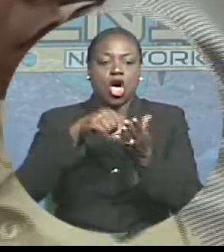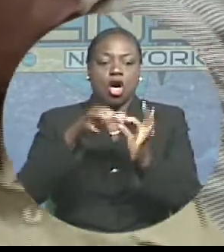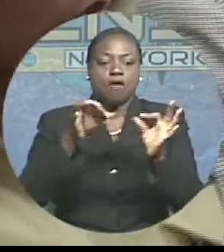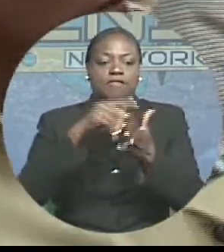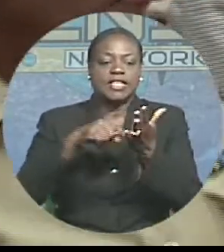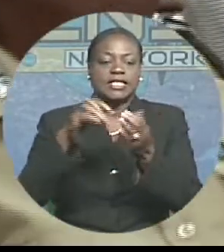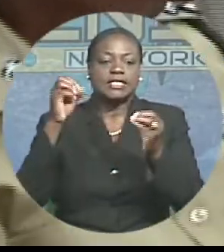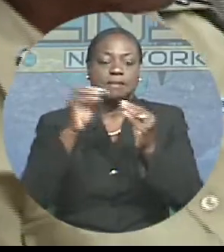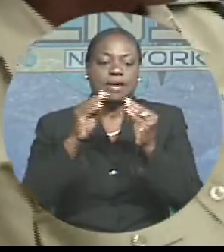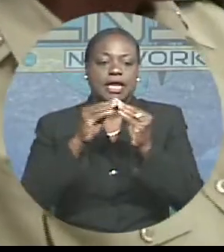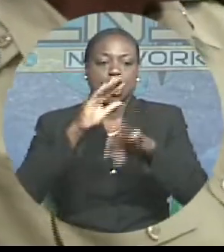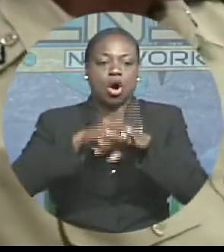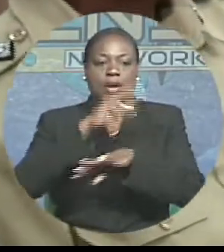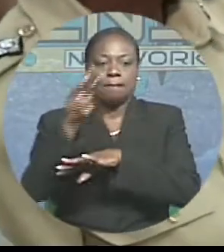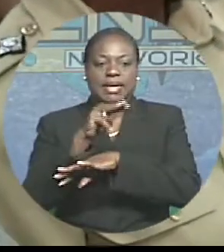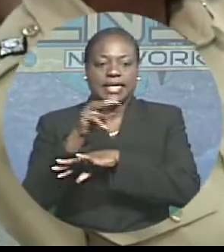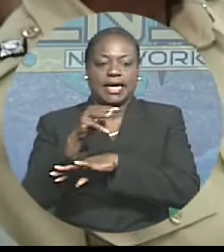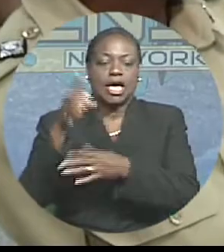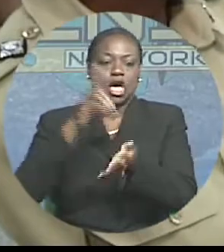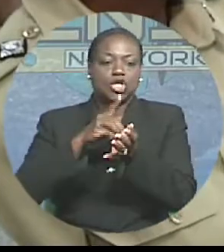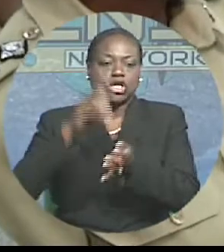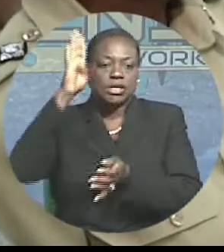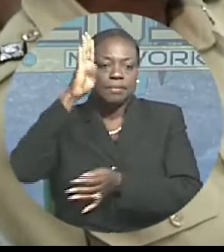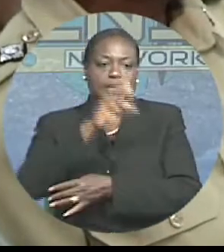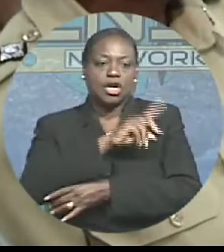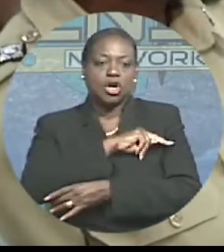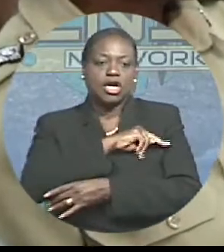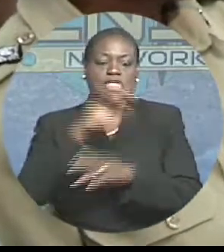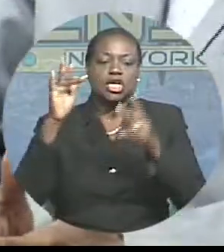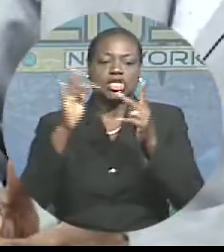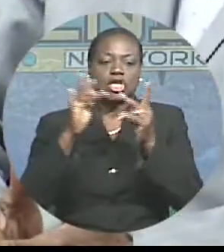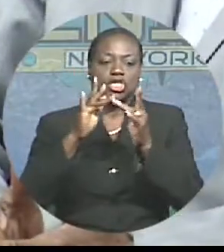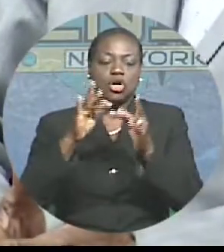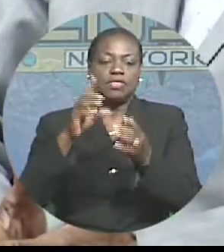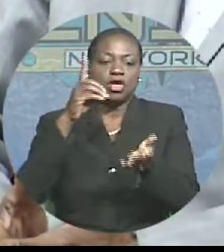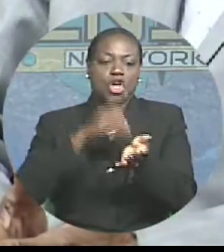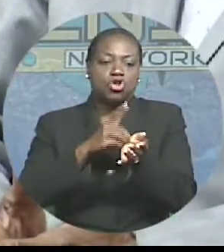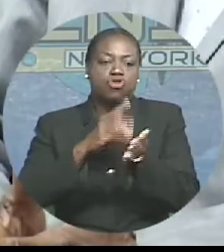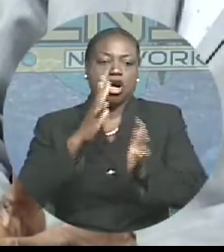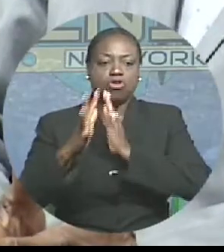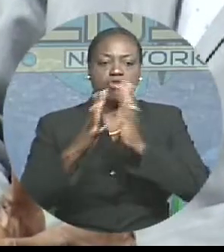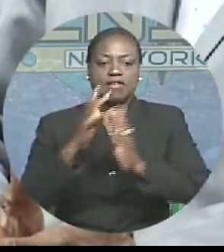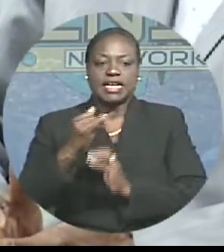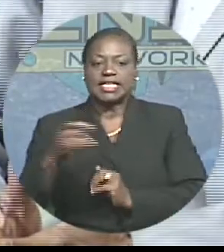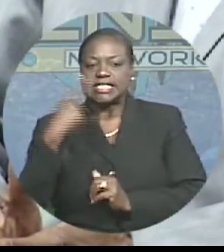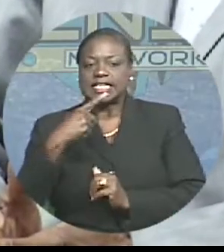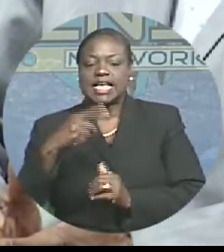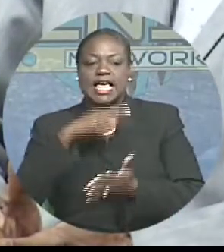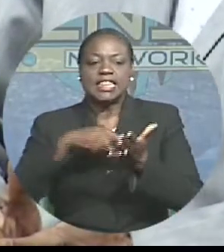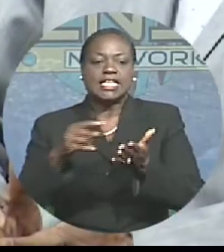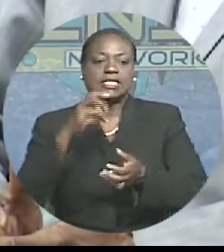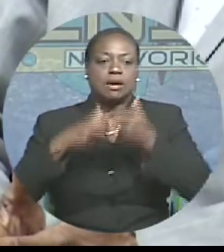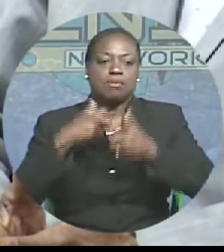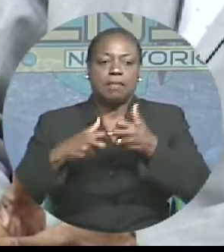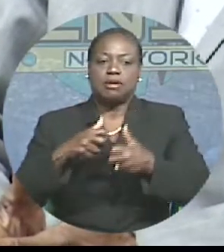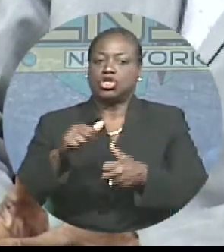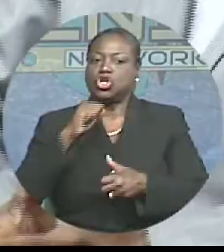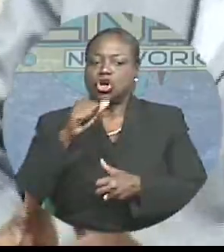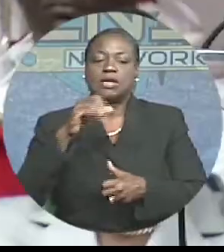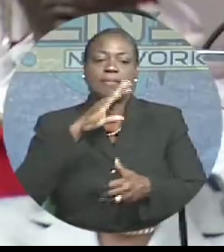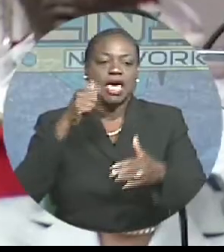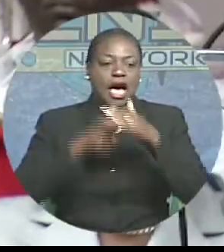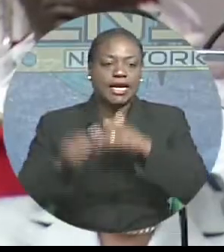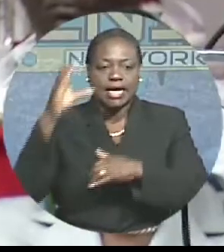Monday, National Security Minister Dr. Bernard Nottage touched on a drug trafficking issue, saying this problem should not be